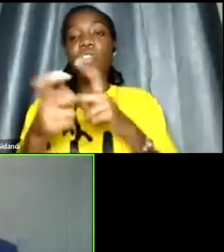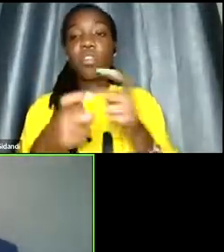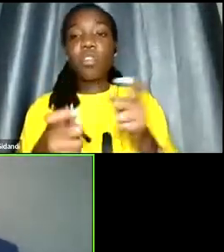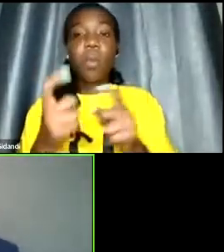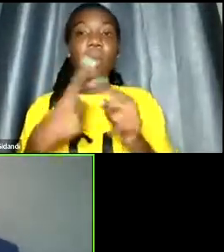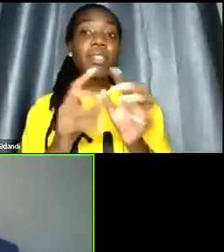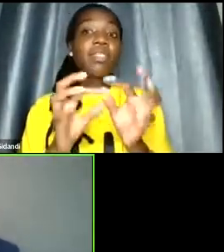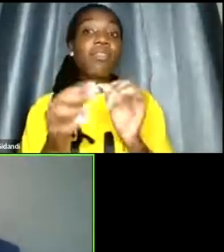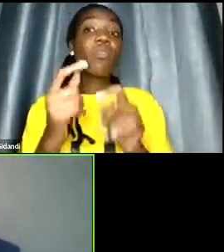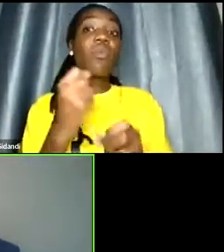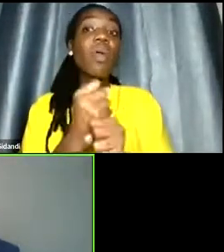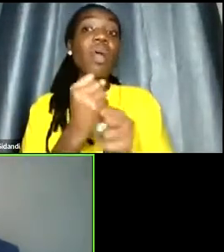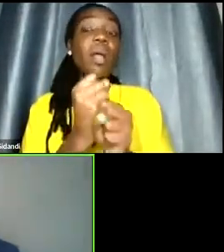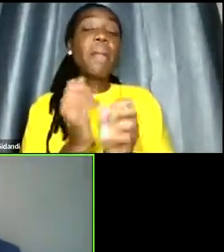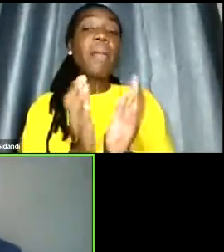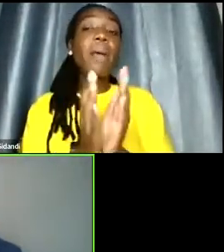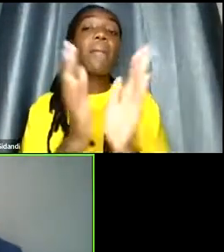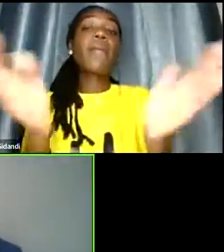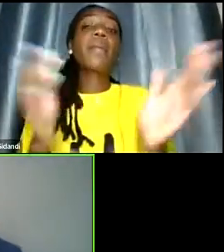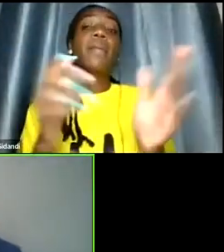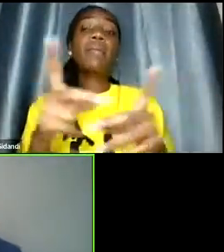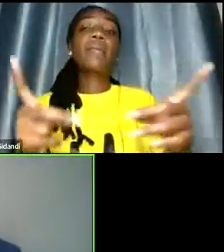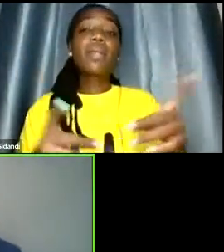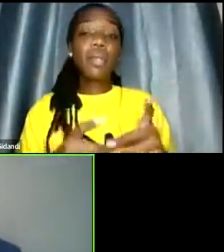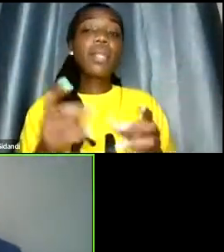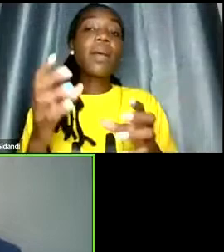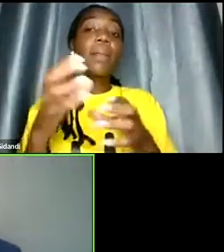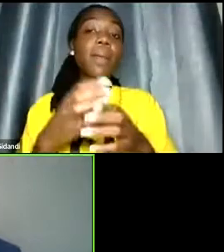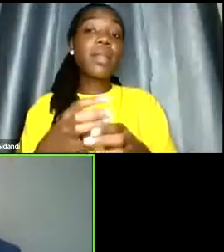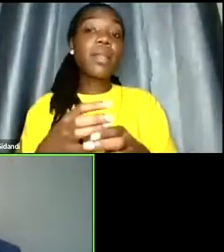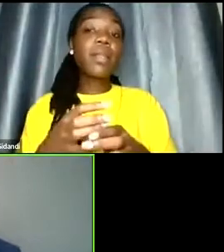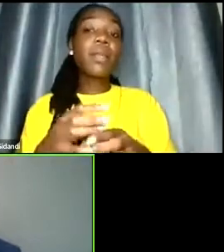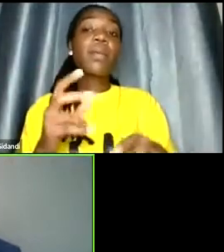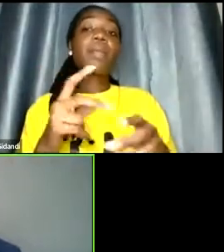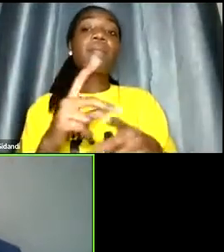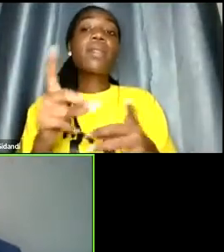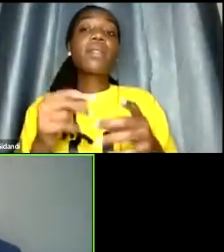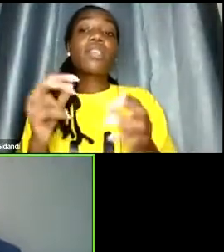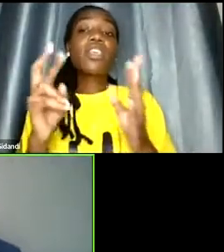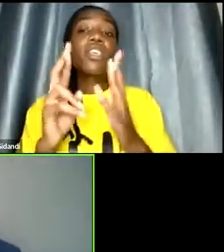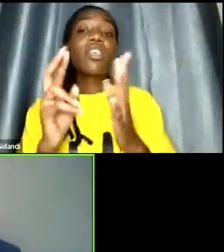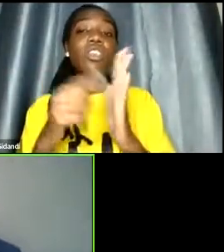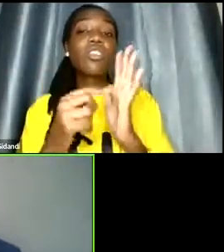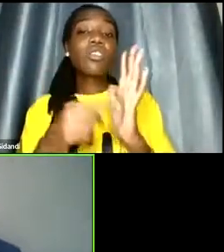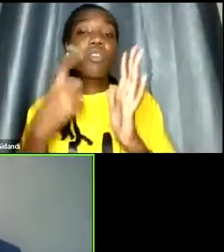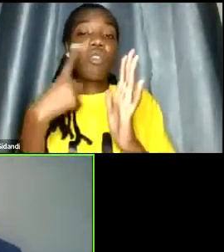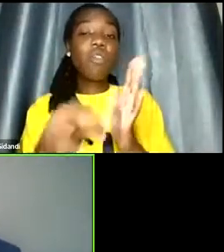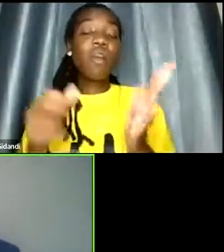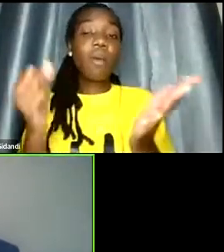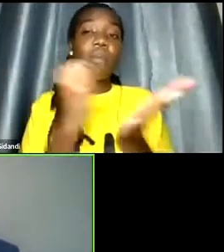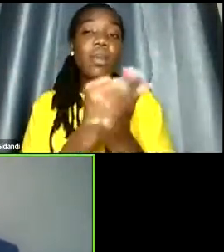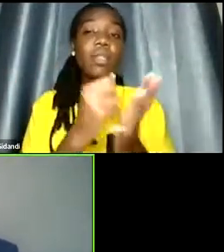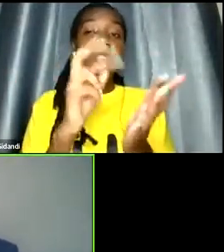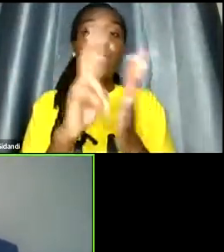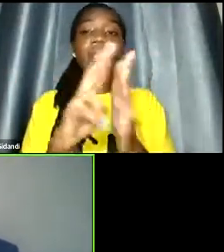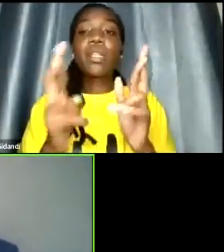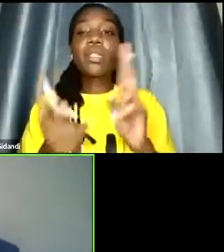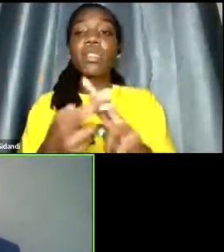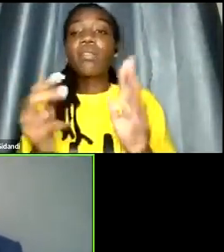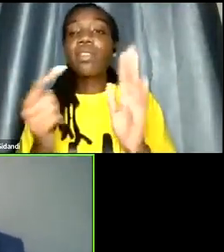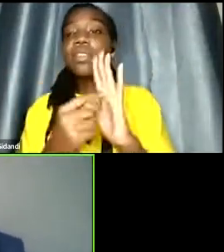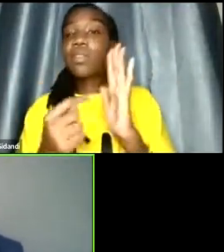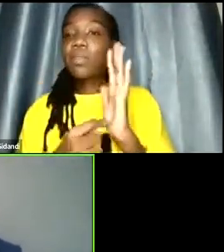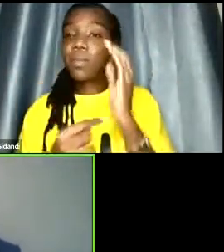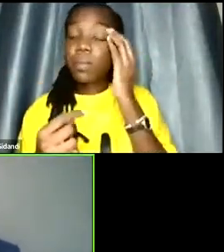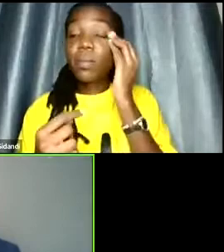public entity or a listed company where the issue of appointing relatives now becomes an issue, declaration of conflict of interest and so on and so forth. But if